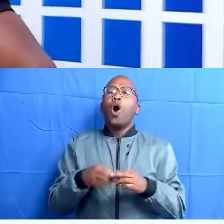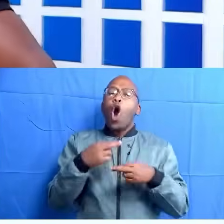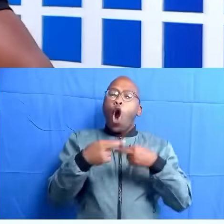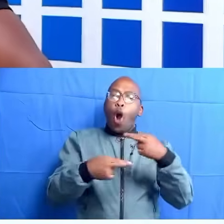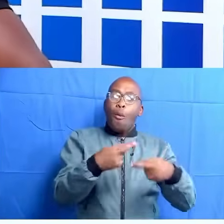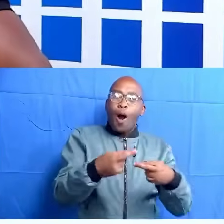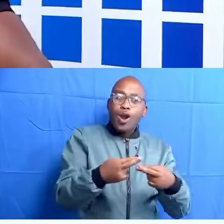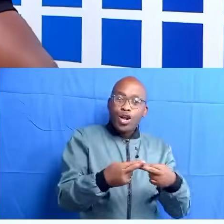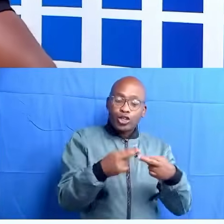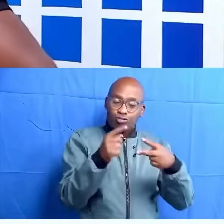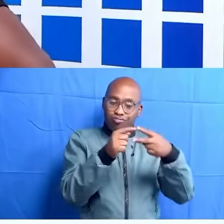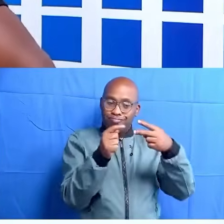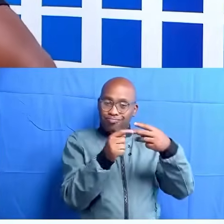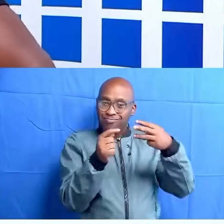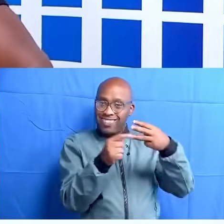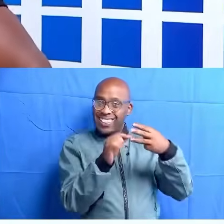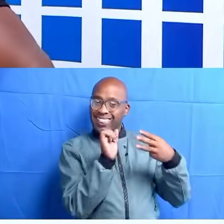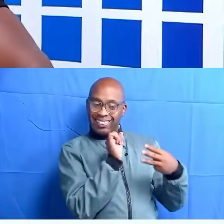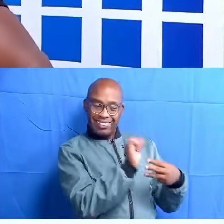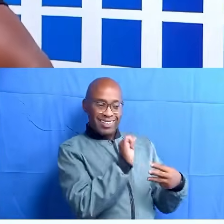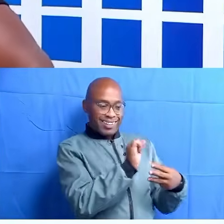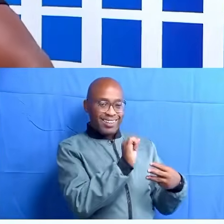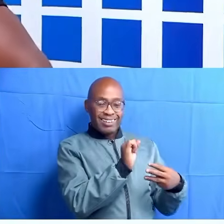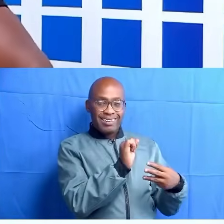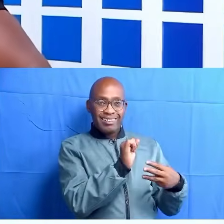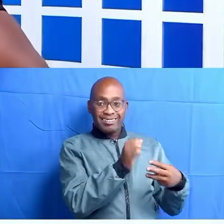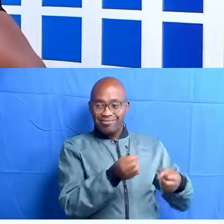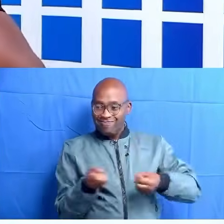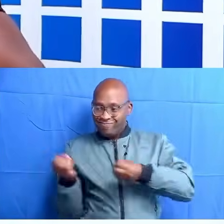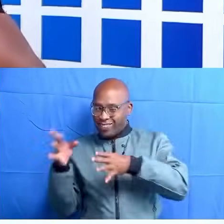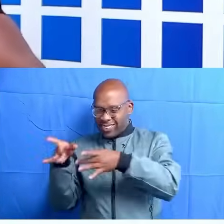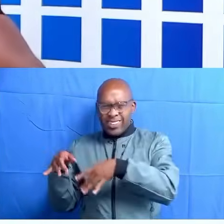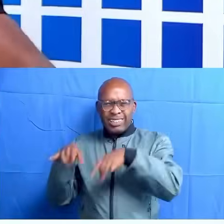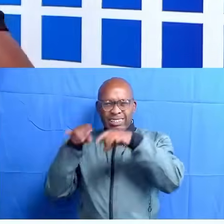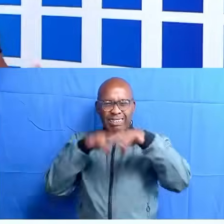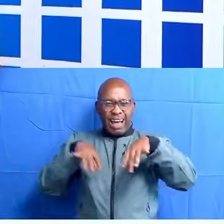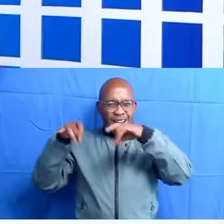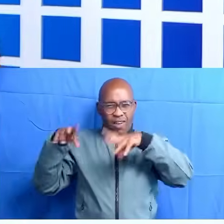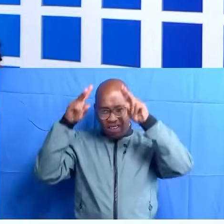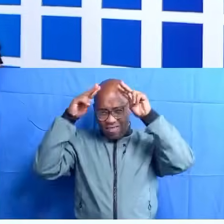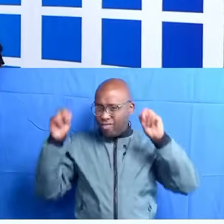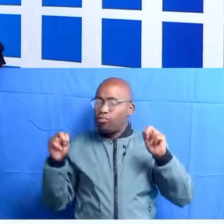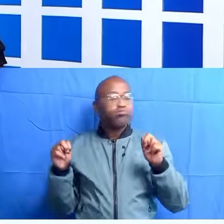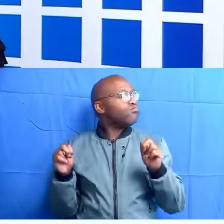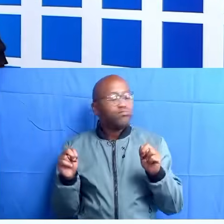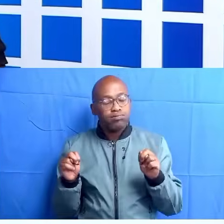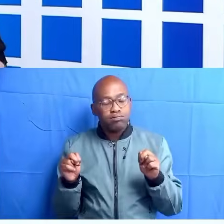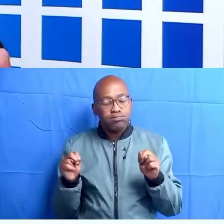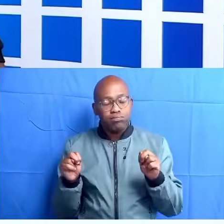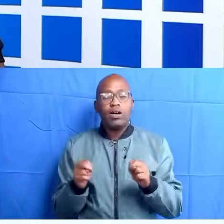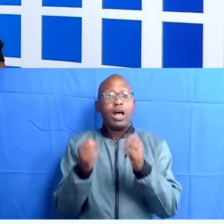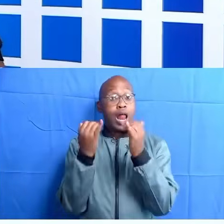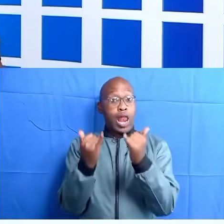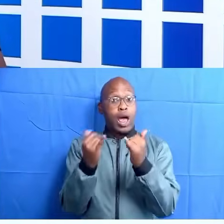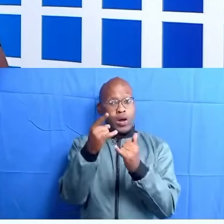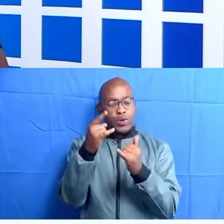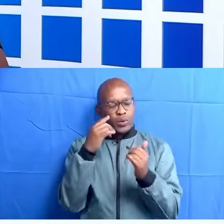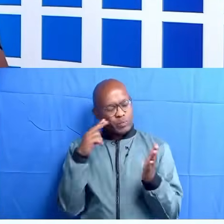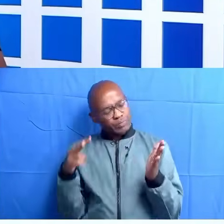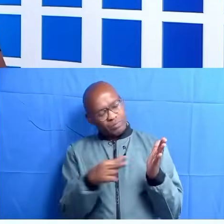the civilians were the ones that suffered rather than the Viet Congs. As you can see, good people, in this